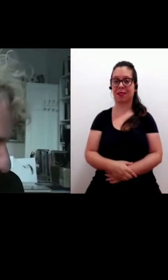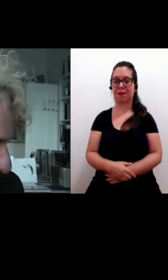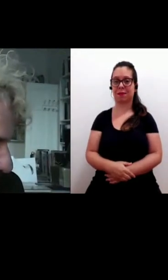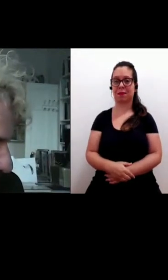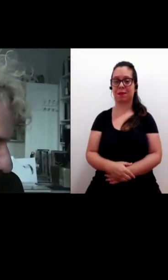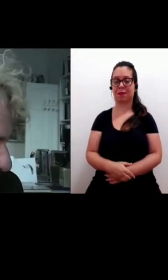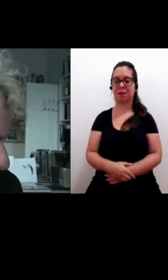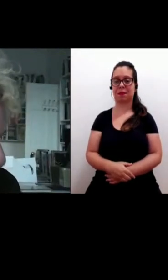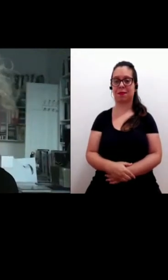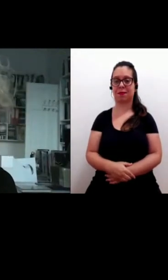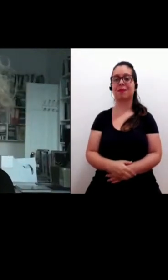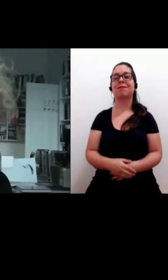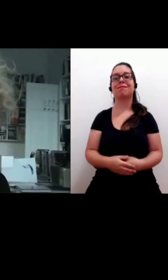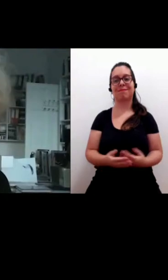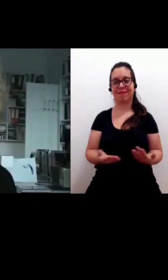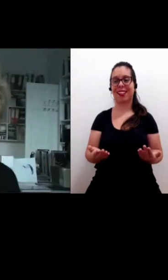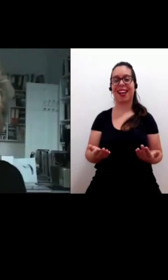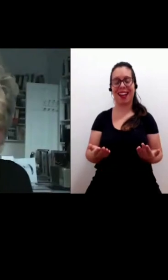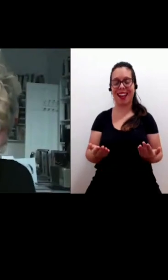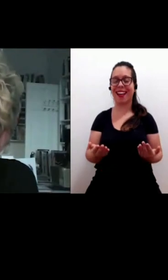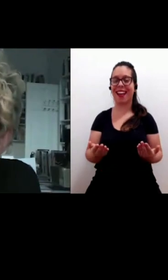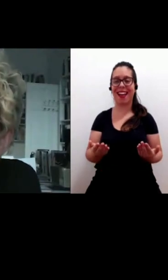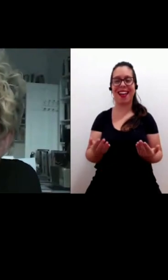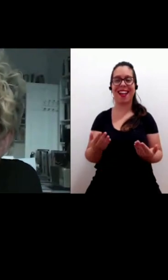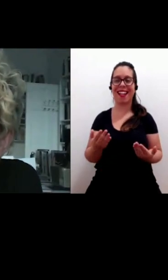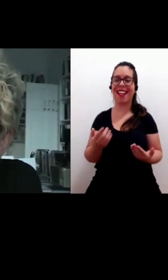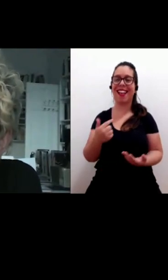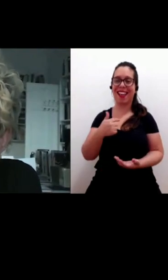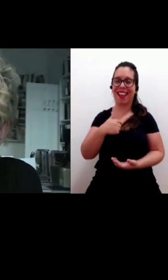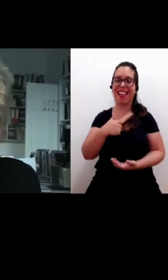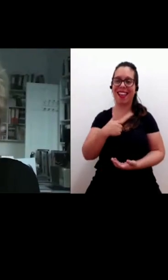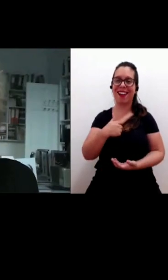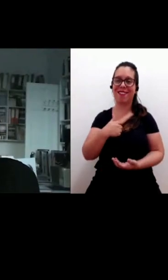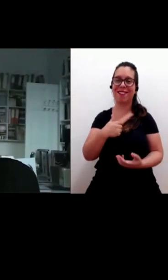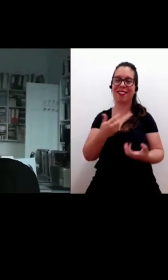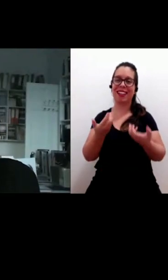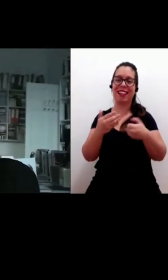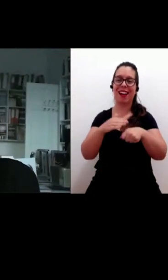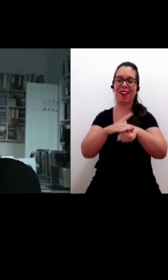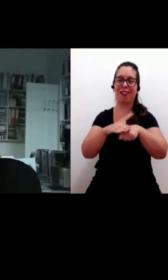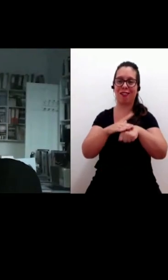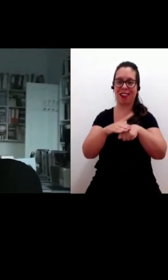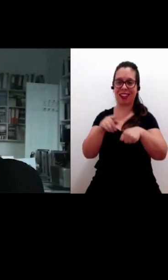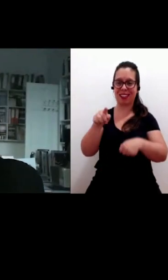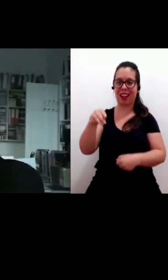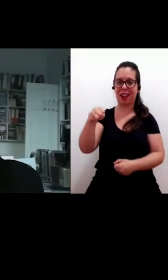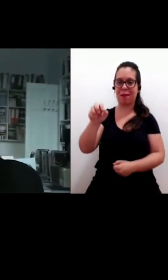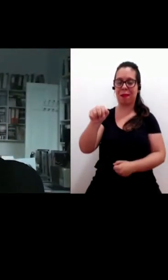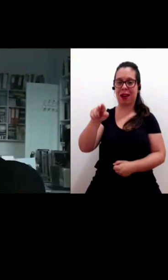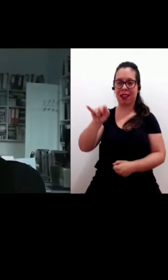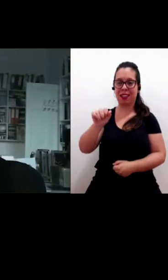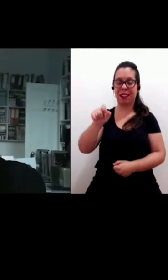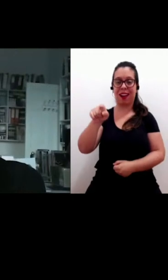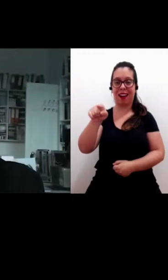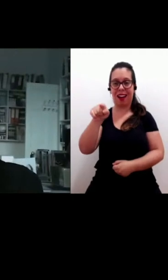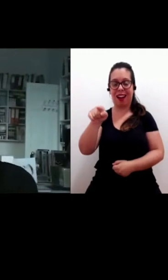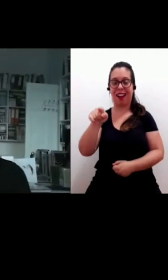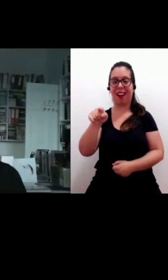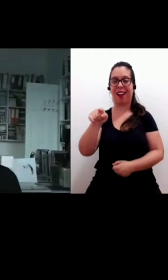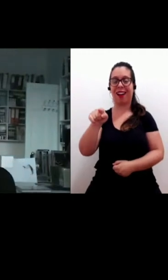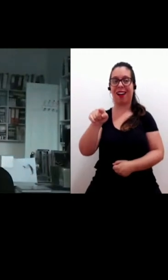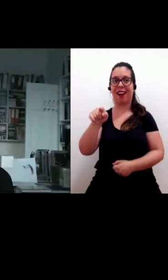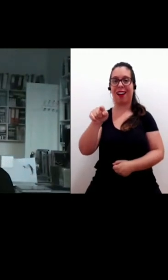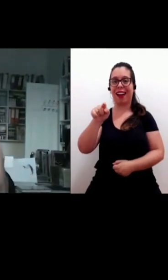yeah, I wanted to talk to Mania, who's an Iranian woman, about bodies. And